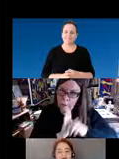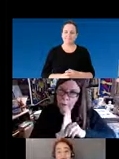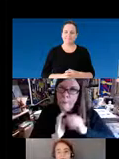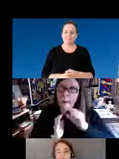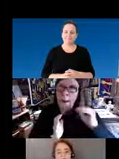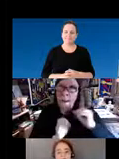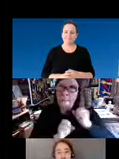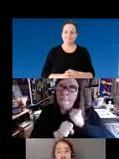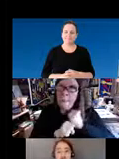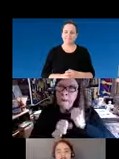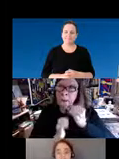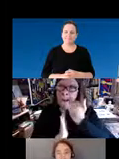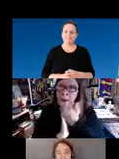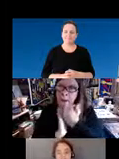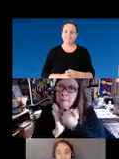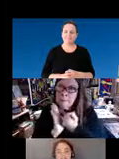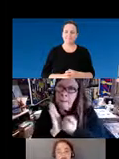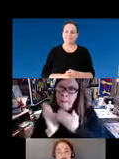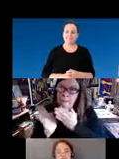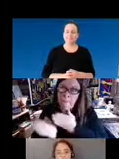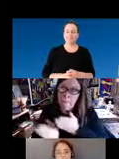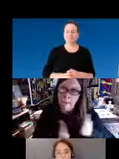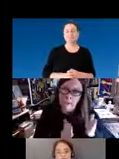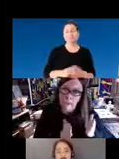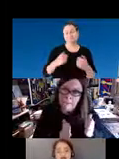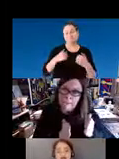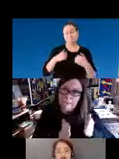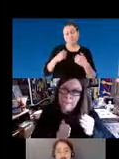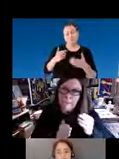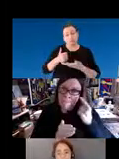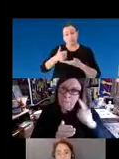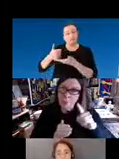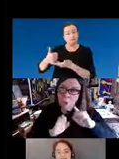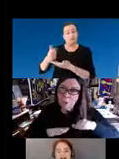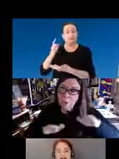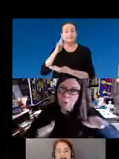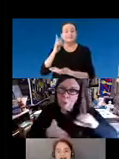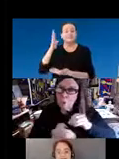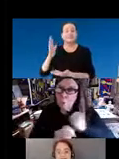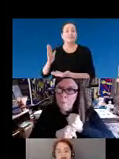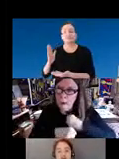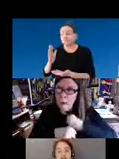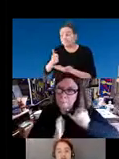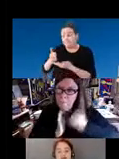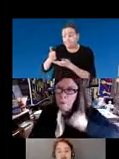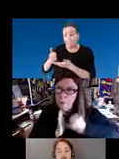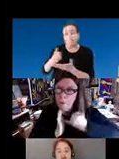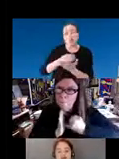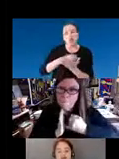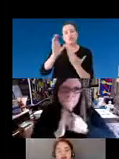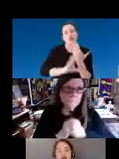have seminars for teachers to develop curriculum, lesson plans, and assignments for children